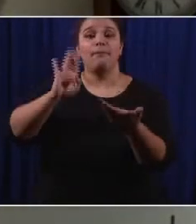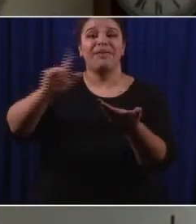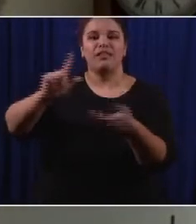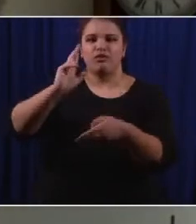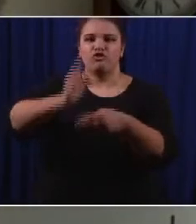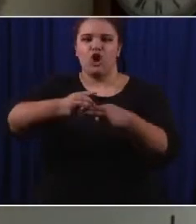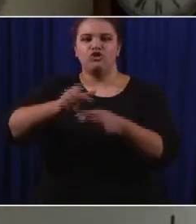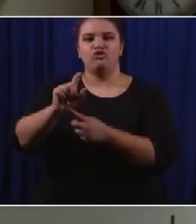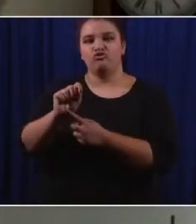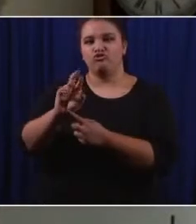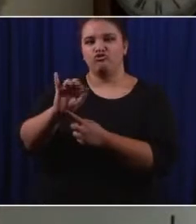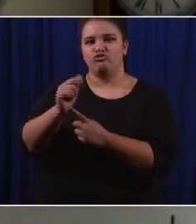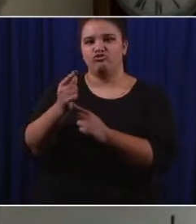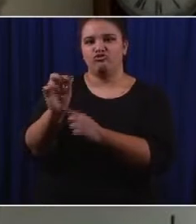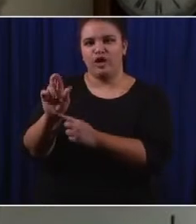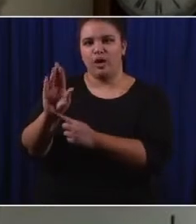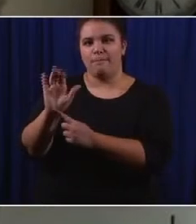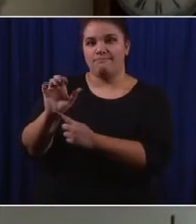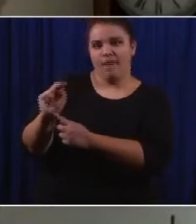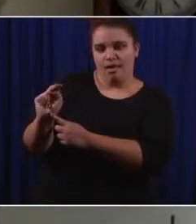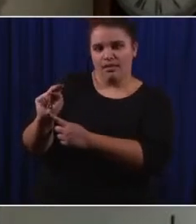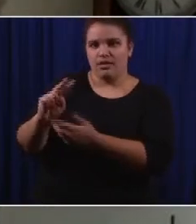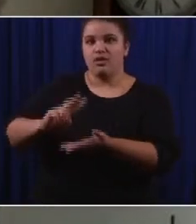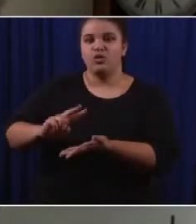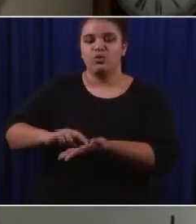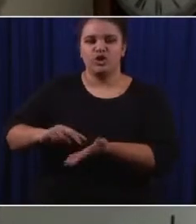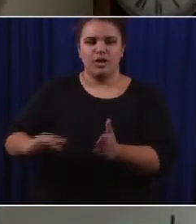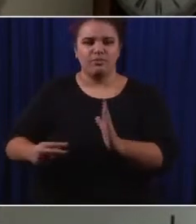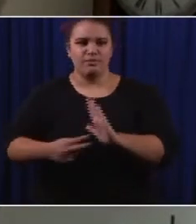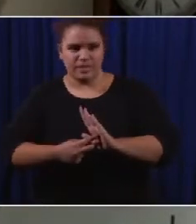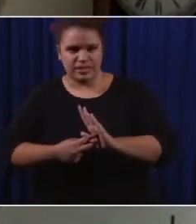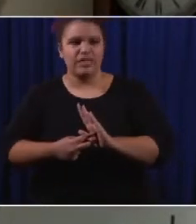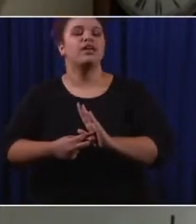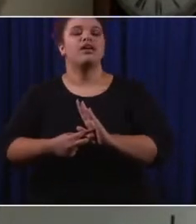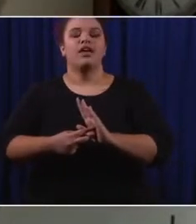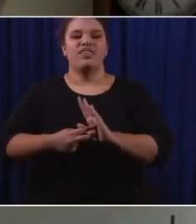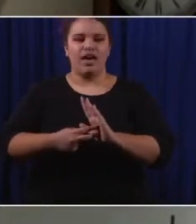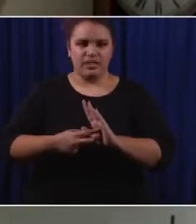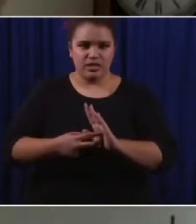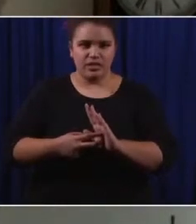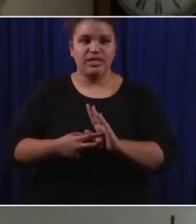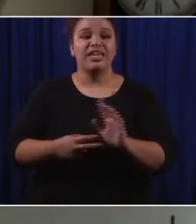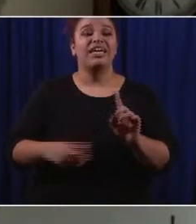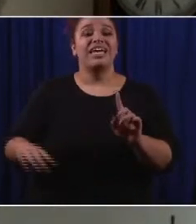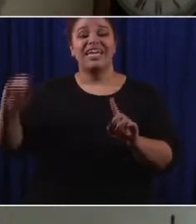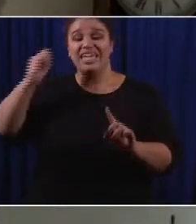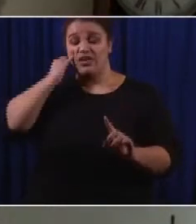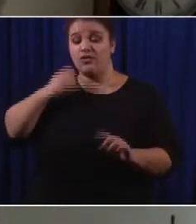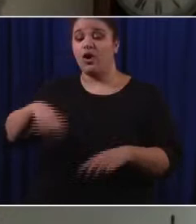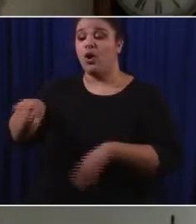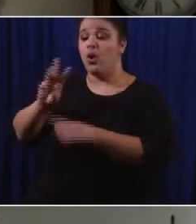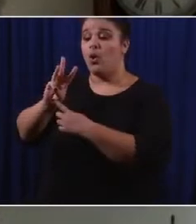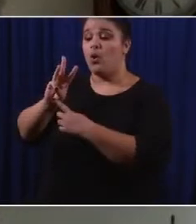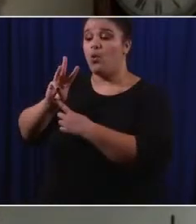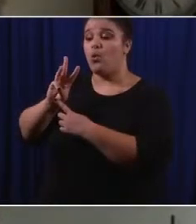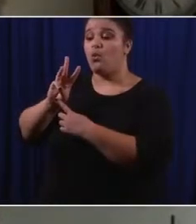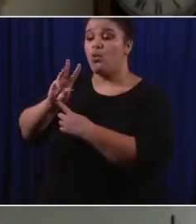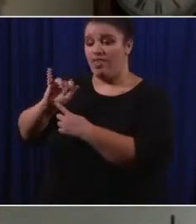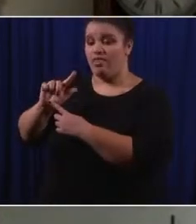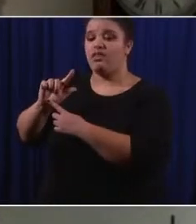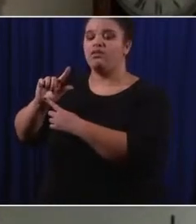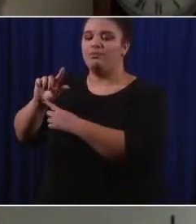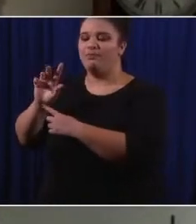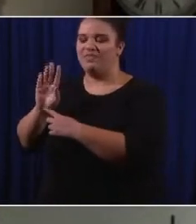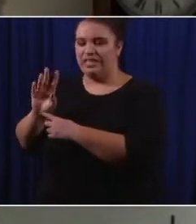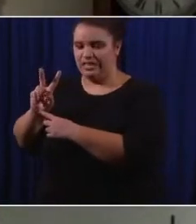would eliminate the right to have an abortion in Ohio if Roe v. Wade is overturned by the Supreme Court. Do you support a